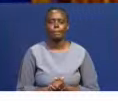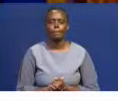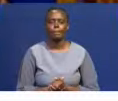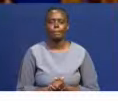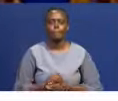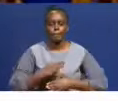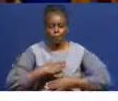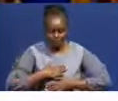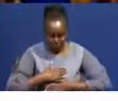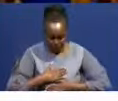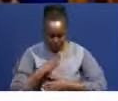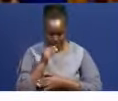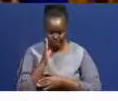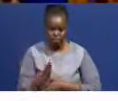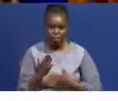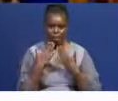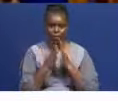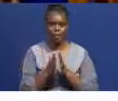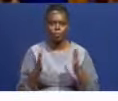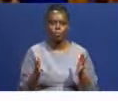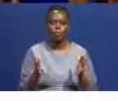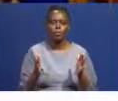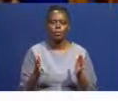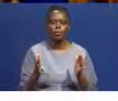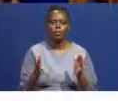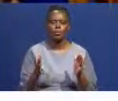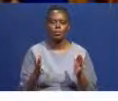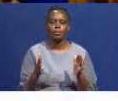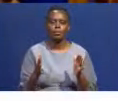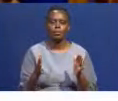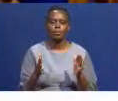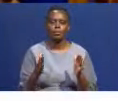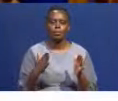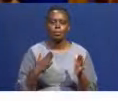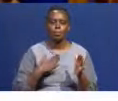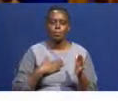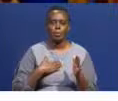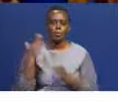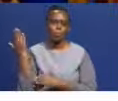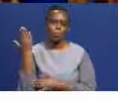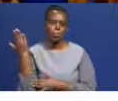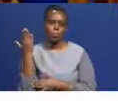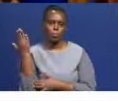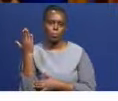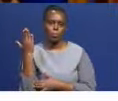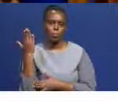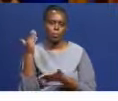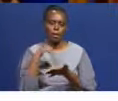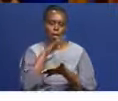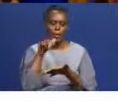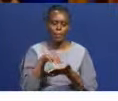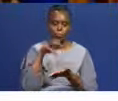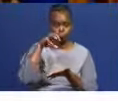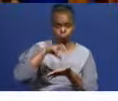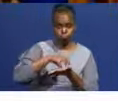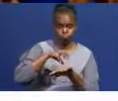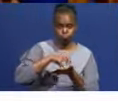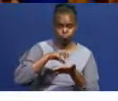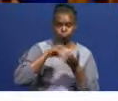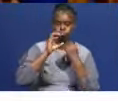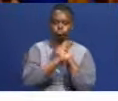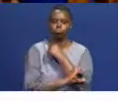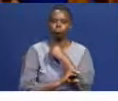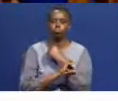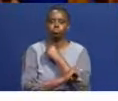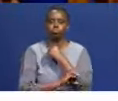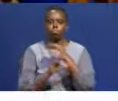Thank you so much, Mr. Speaker, for also allowing me to make my contribution on the state of the nation.